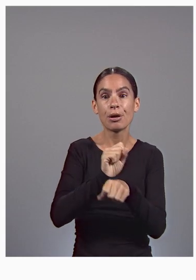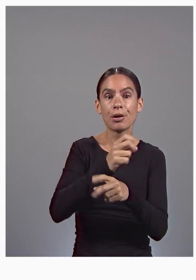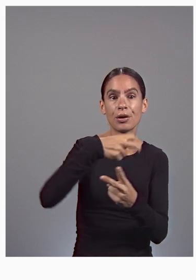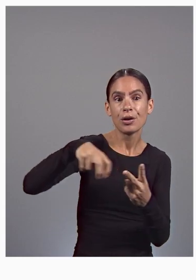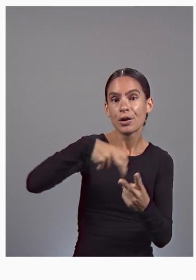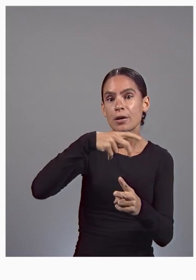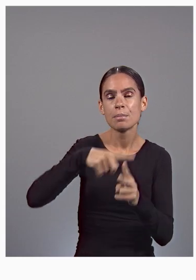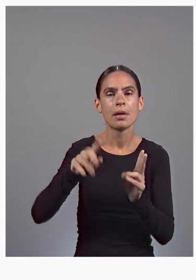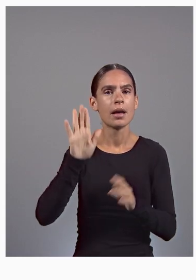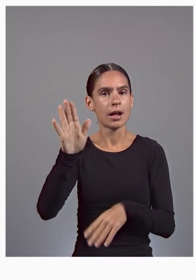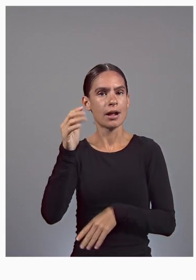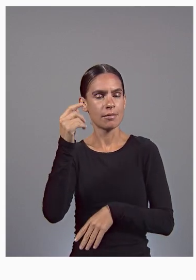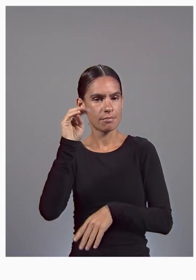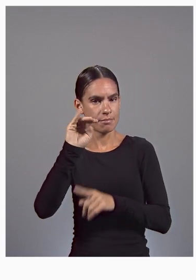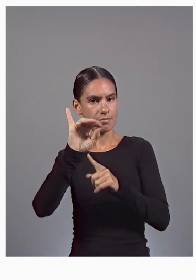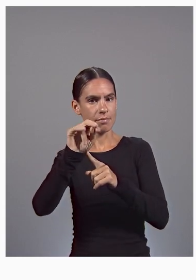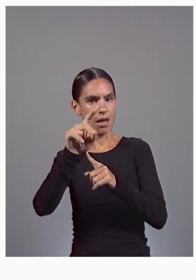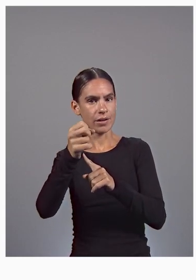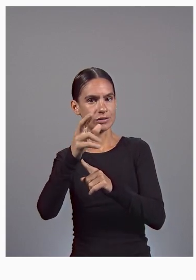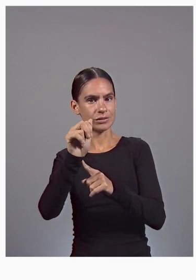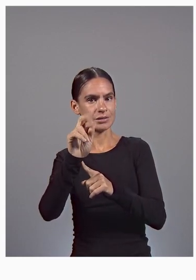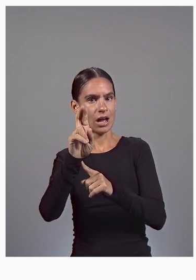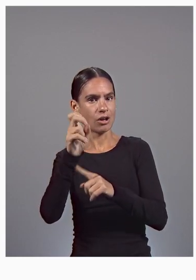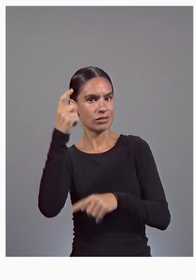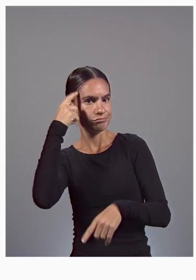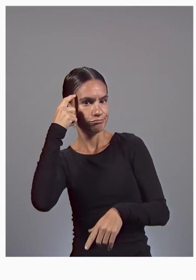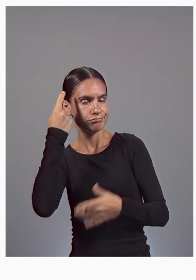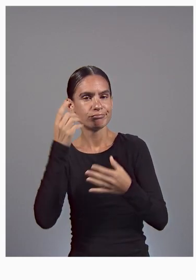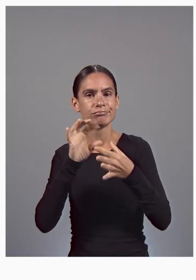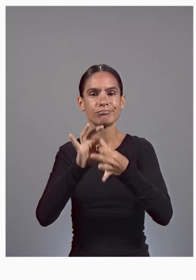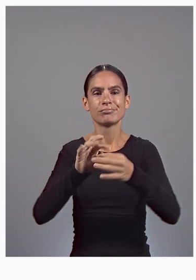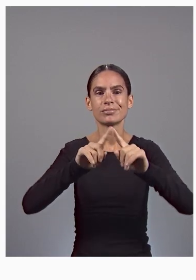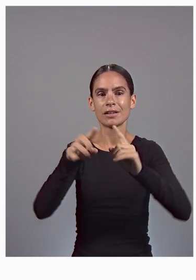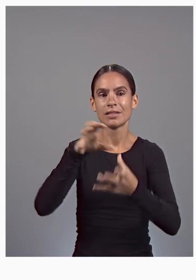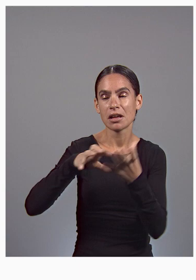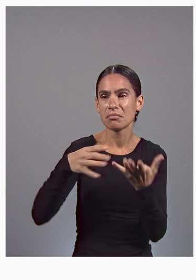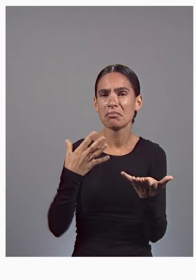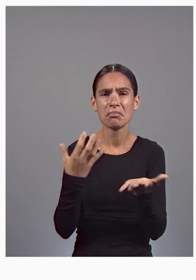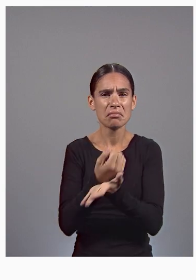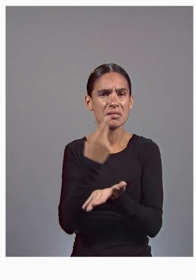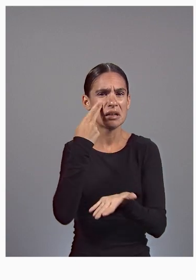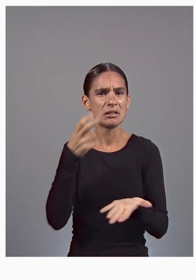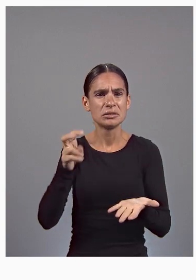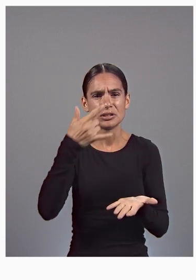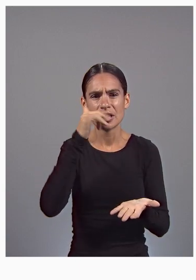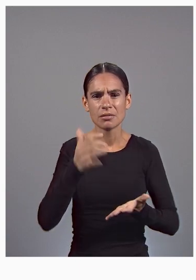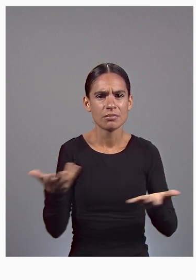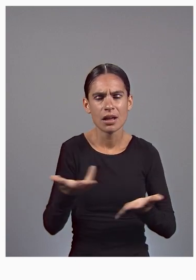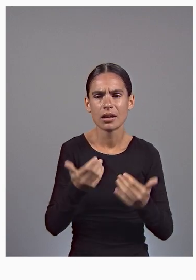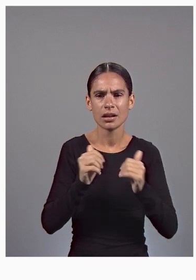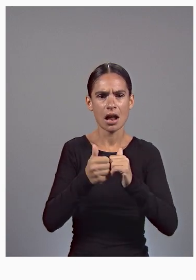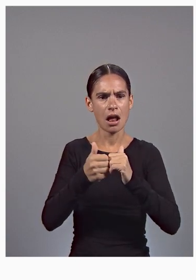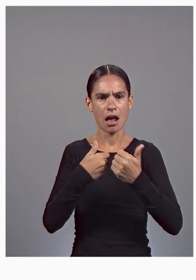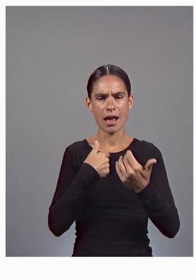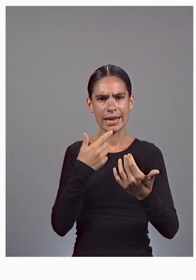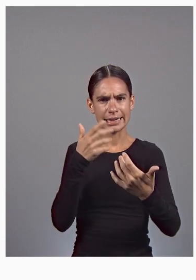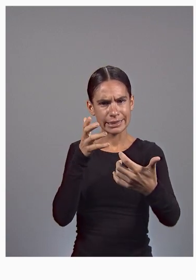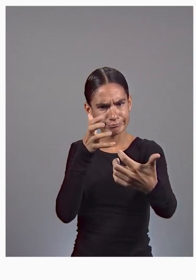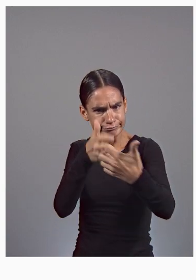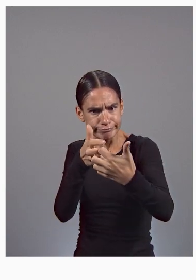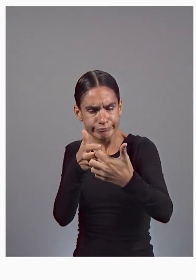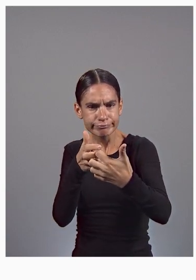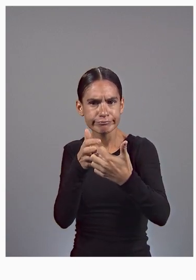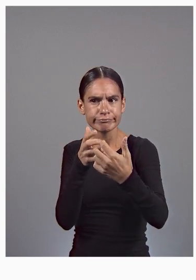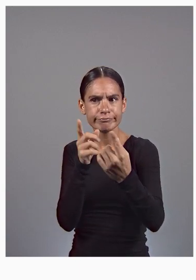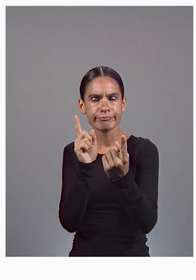cloud as well. So let's see what that journey might look like. What would that look like? Let's look at like 3 different steps. We'll do some live demos, what can go wrong. So first, that